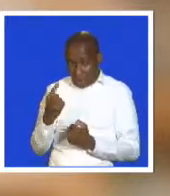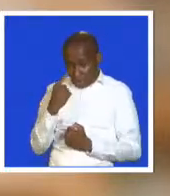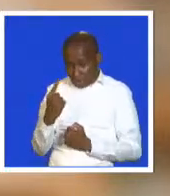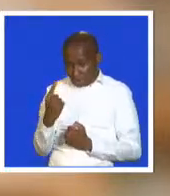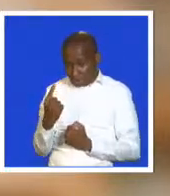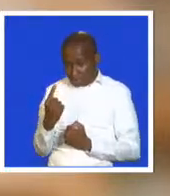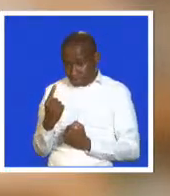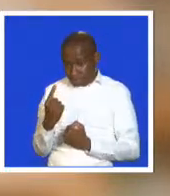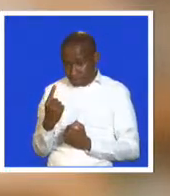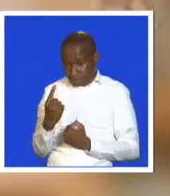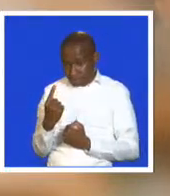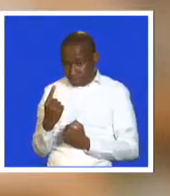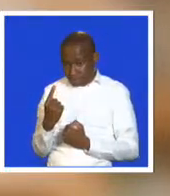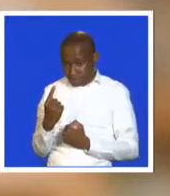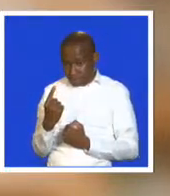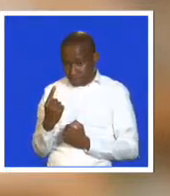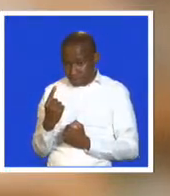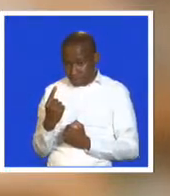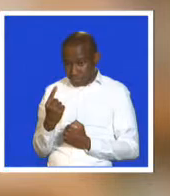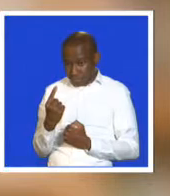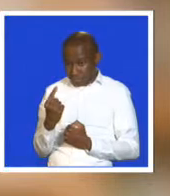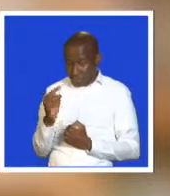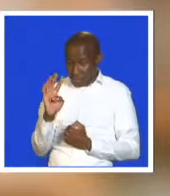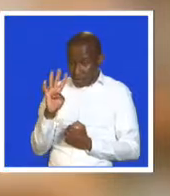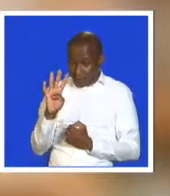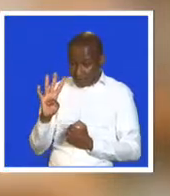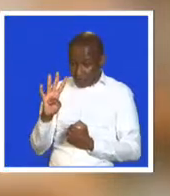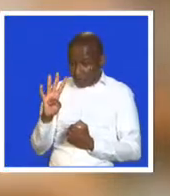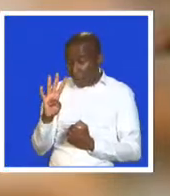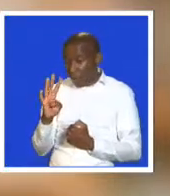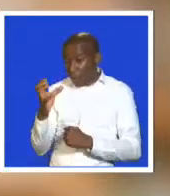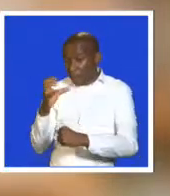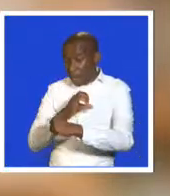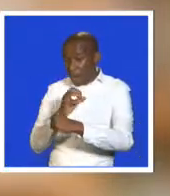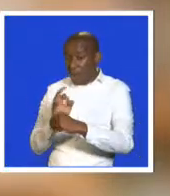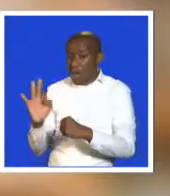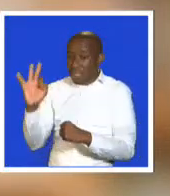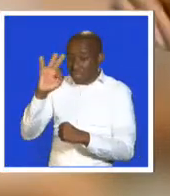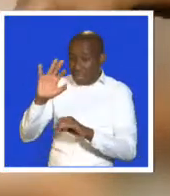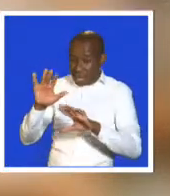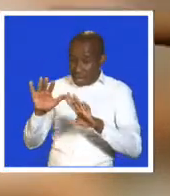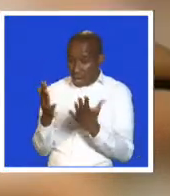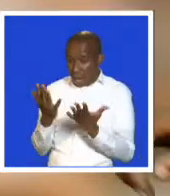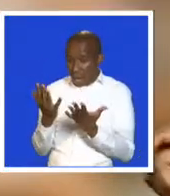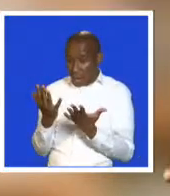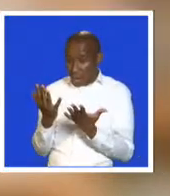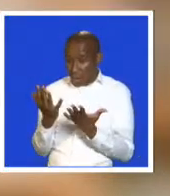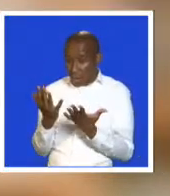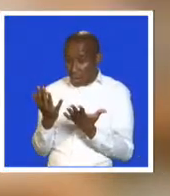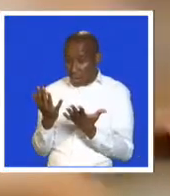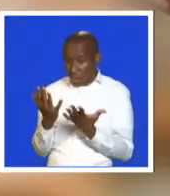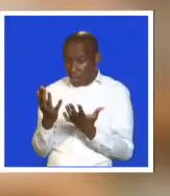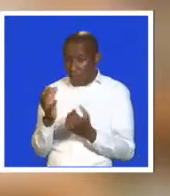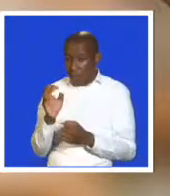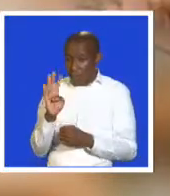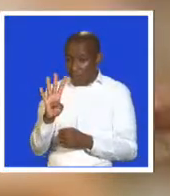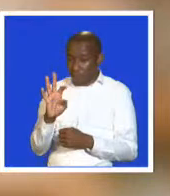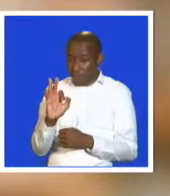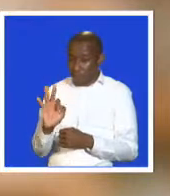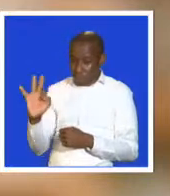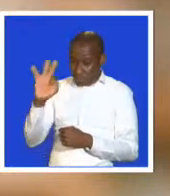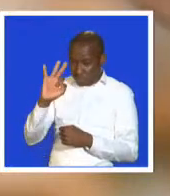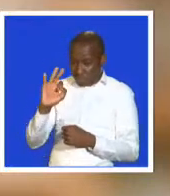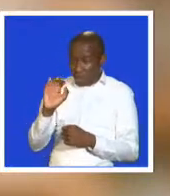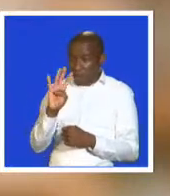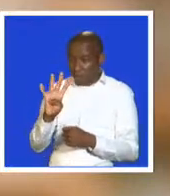now. 4 raised to the power 3, which is 4 cubed. 4 times